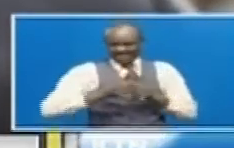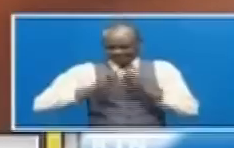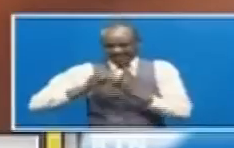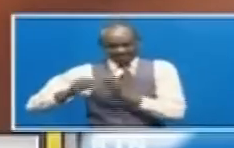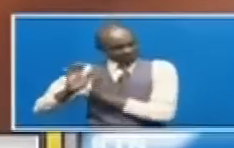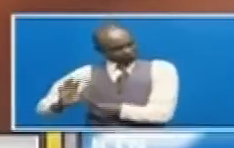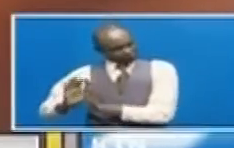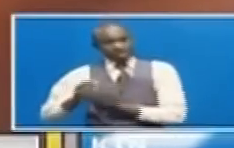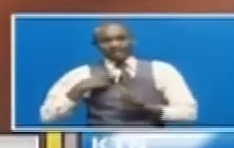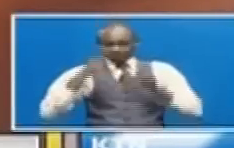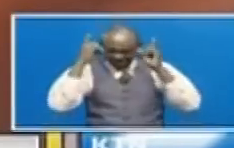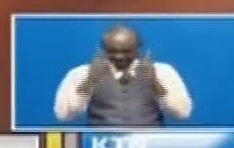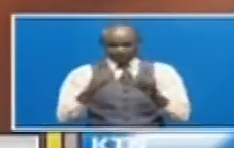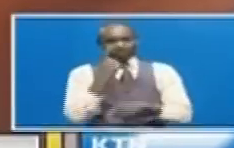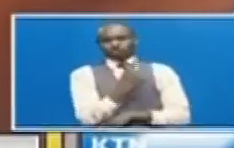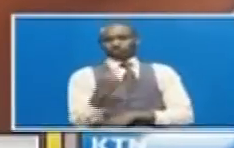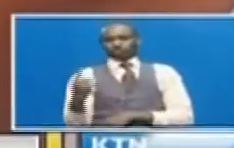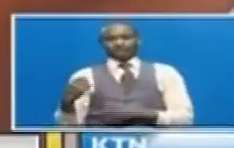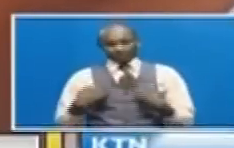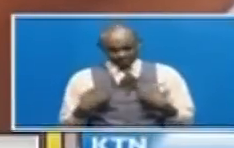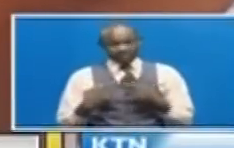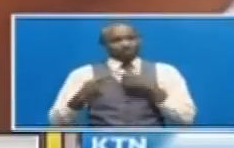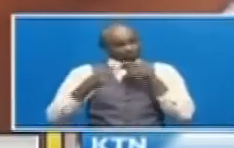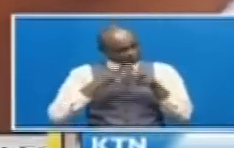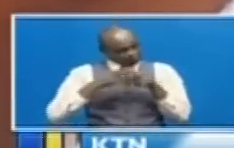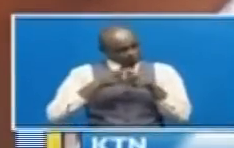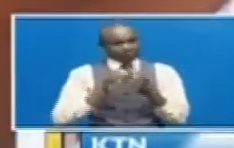reviewed and decisions will be made shortly. Rita Tinina, KTN.